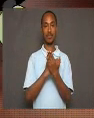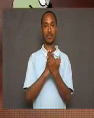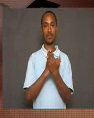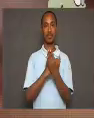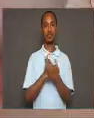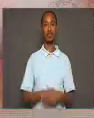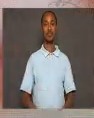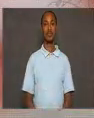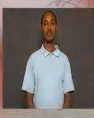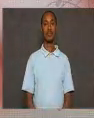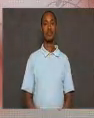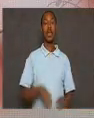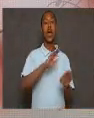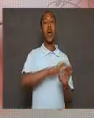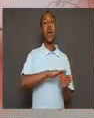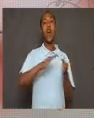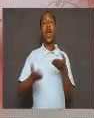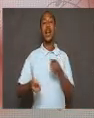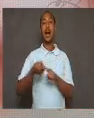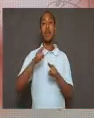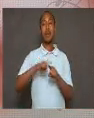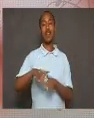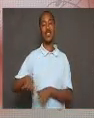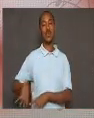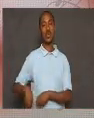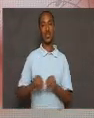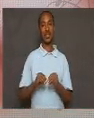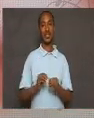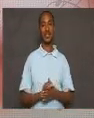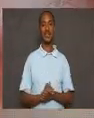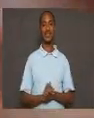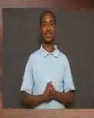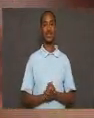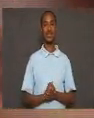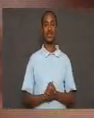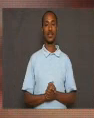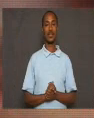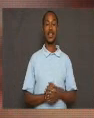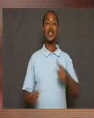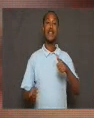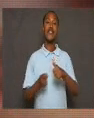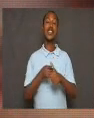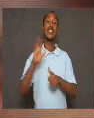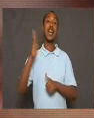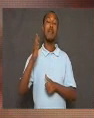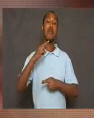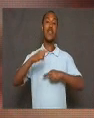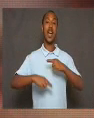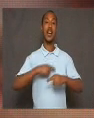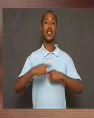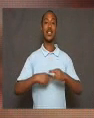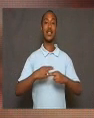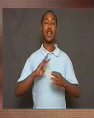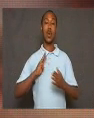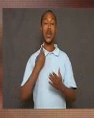Welcome back, students. The first type of reaction